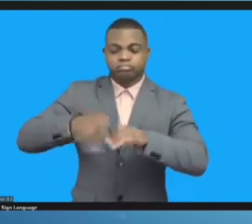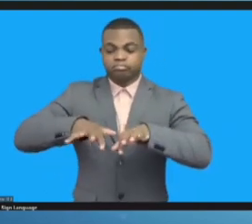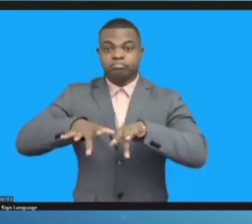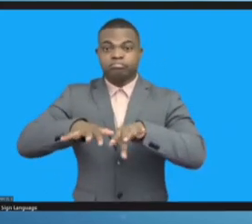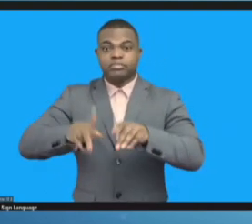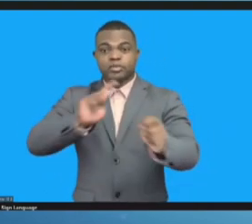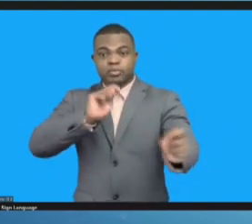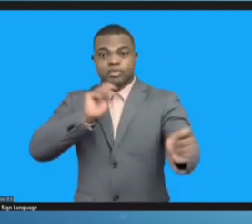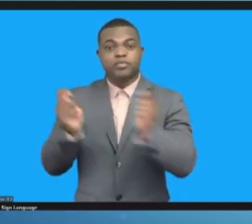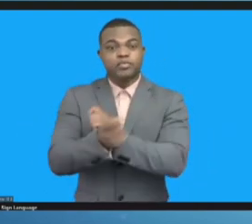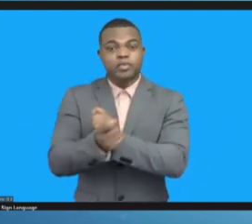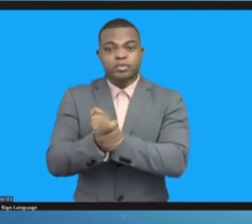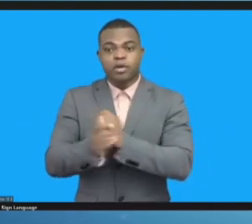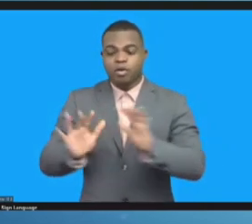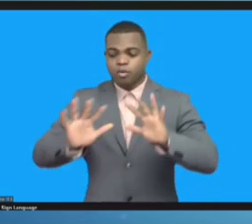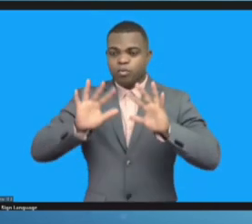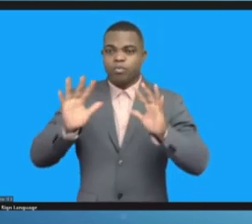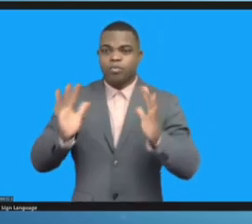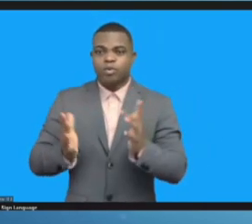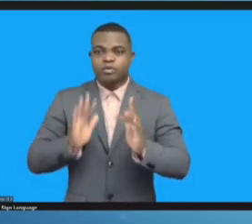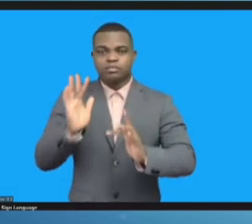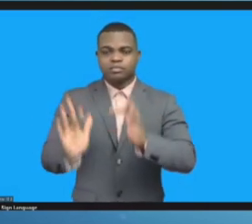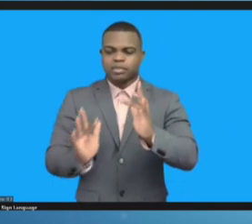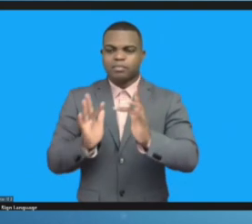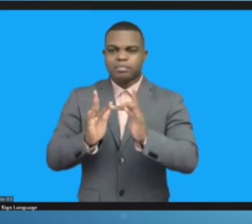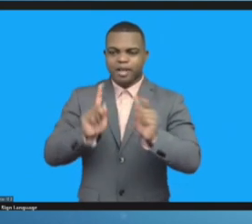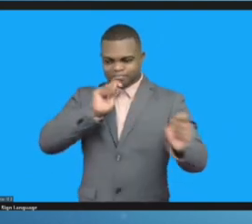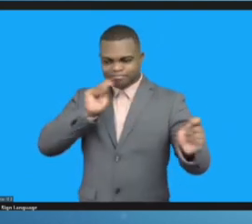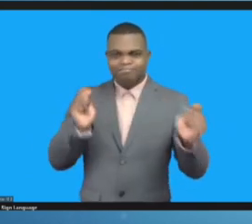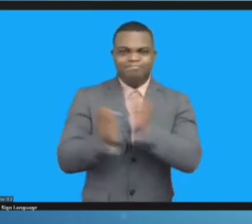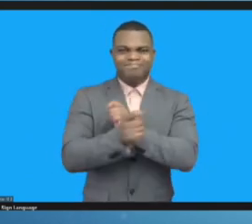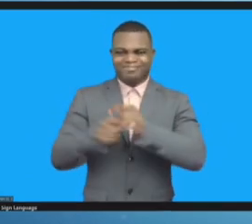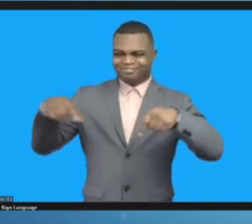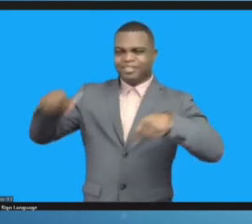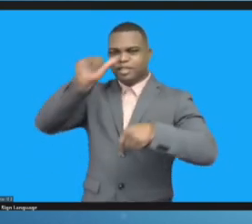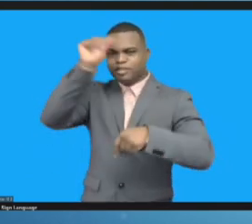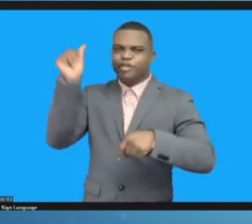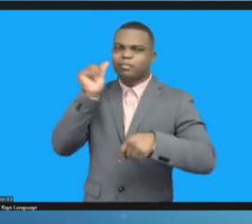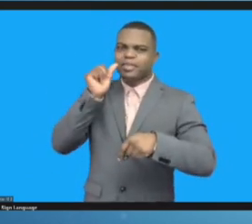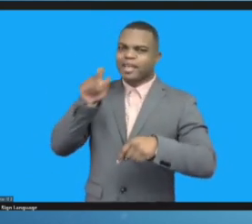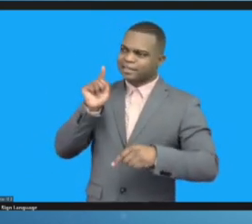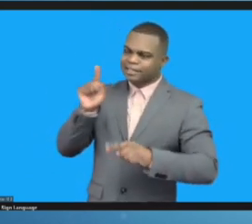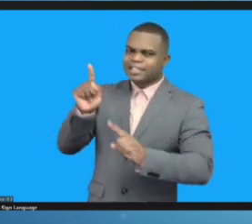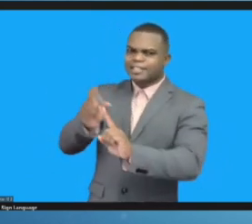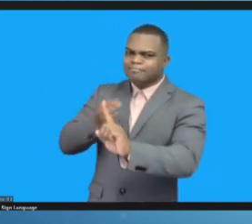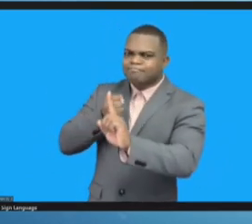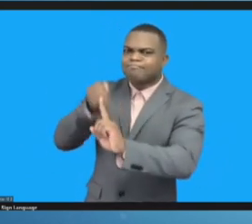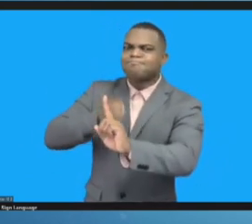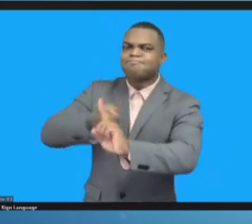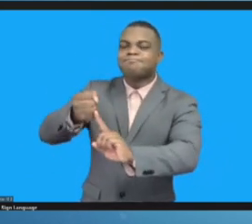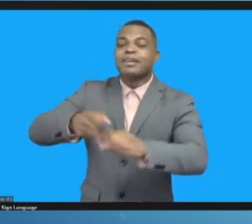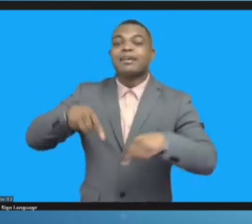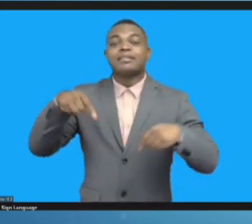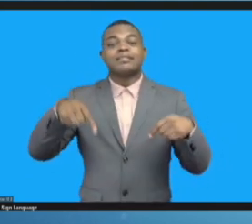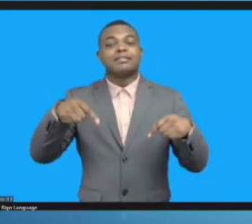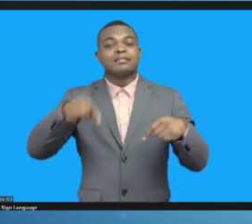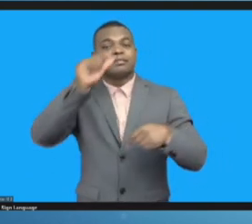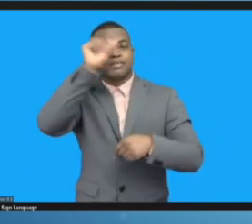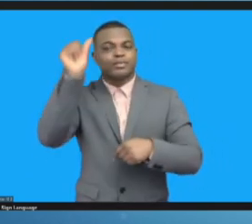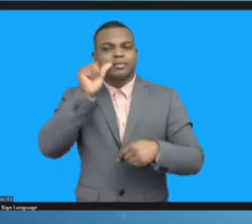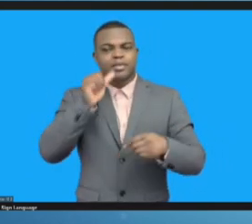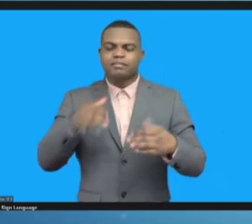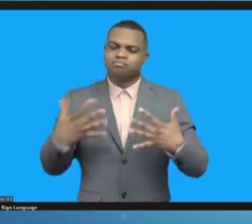third country on the African soil since its maiden launch in 2006. This year's grand hybrid